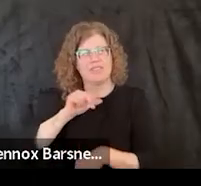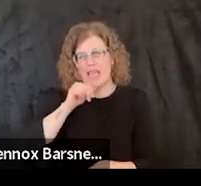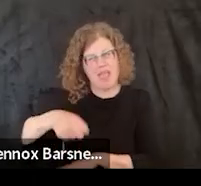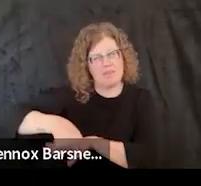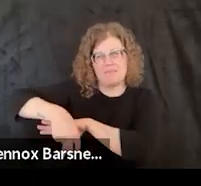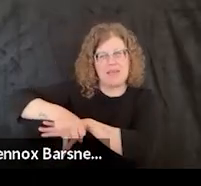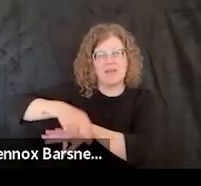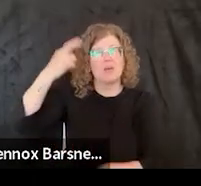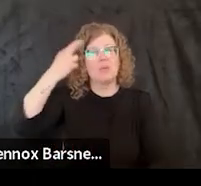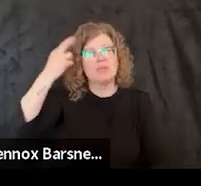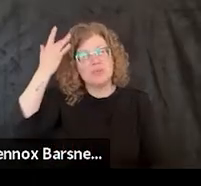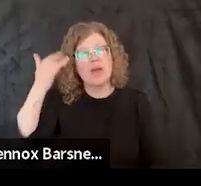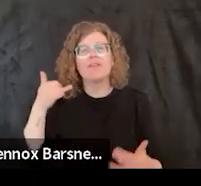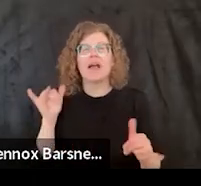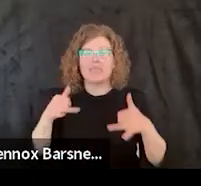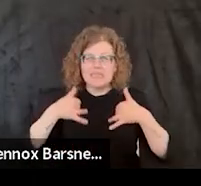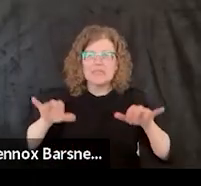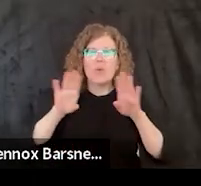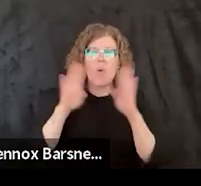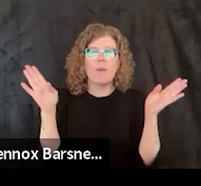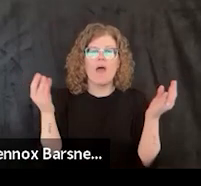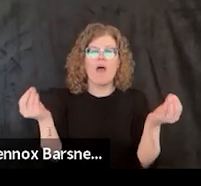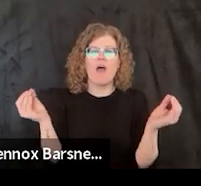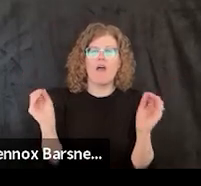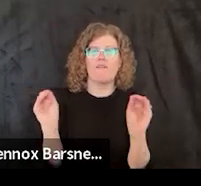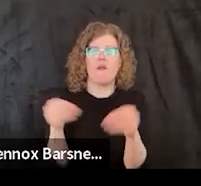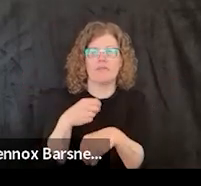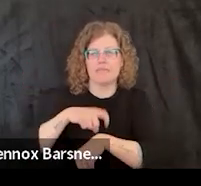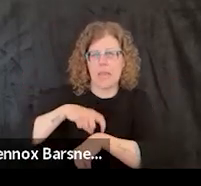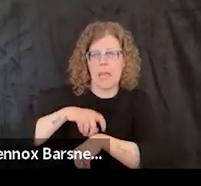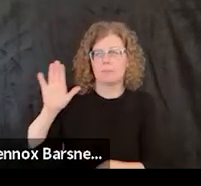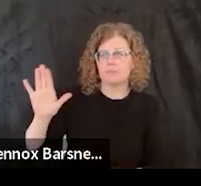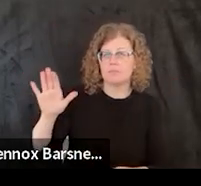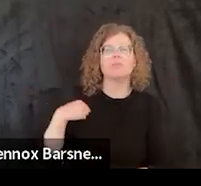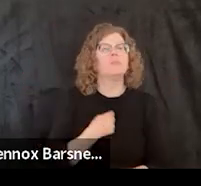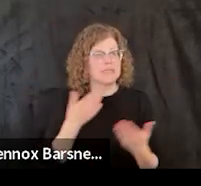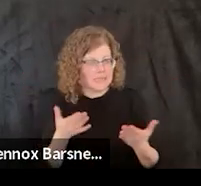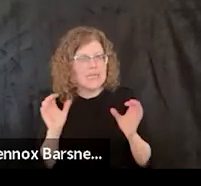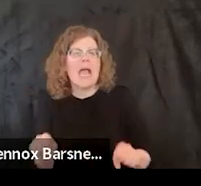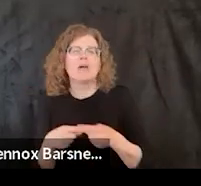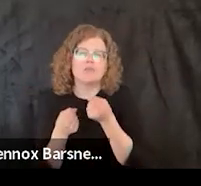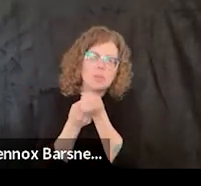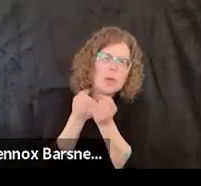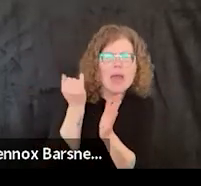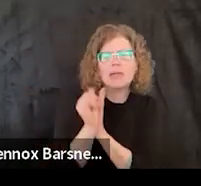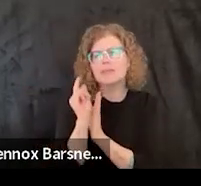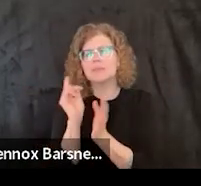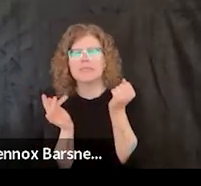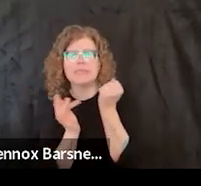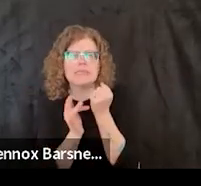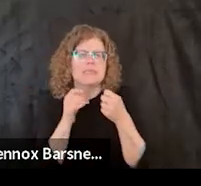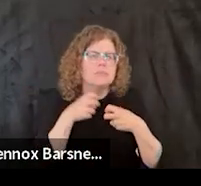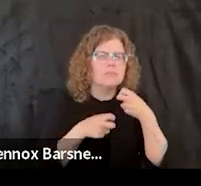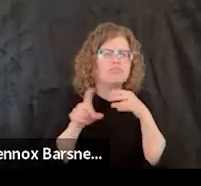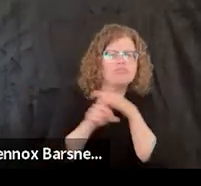hours and program staff are available to help with any last-minute technical issues or questions. The server